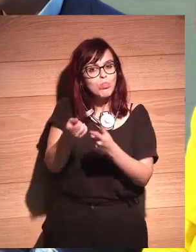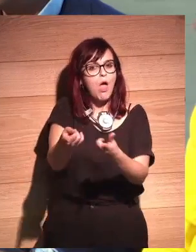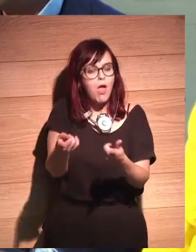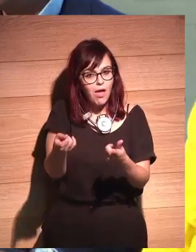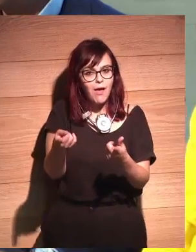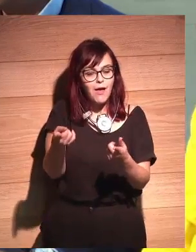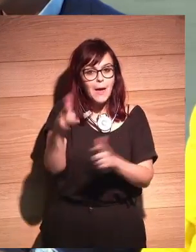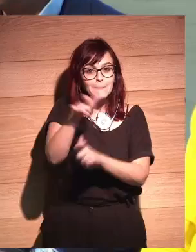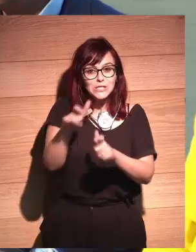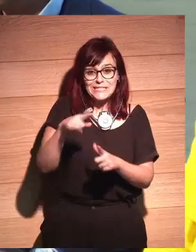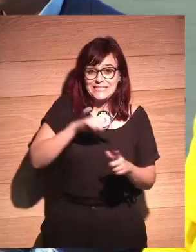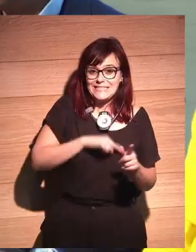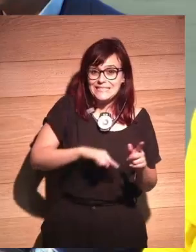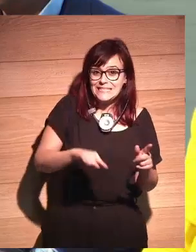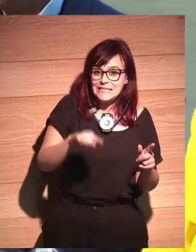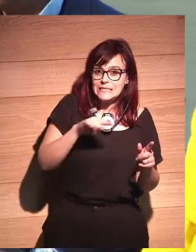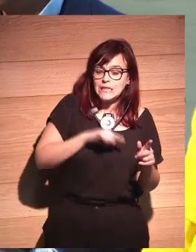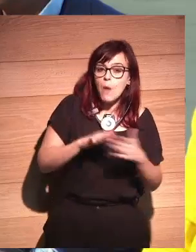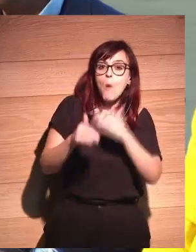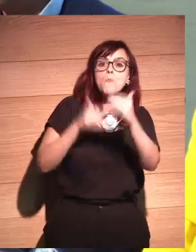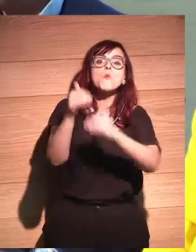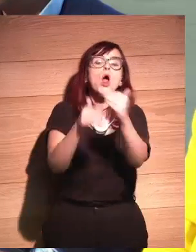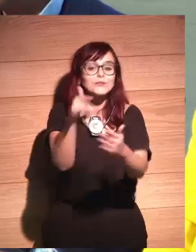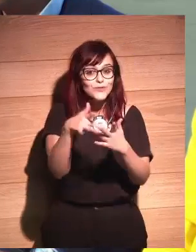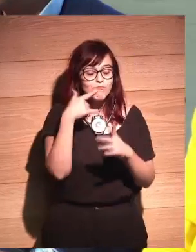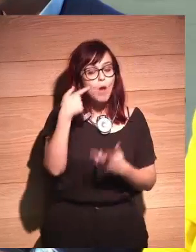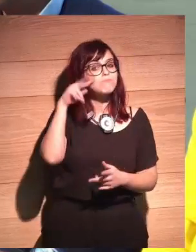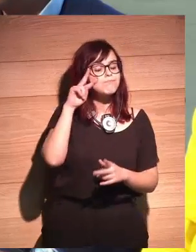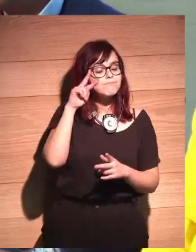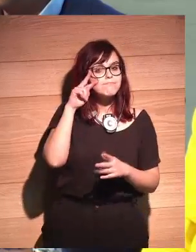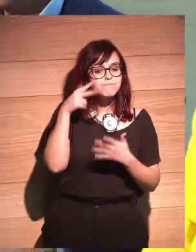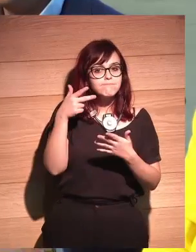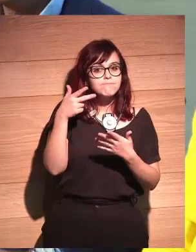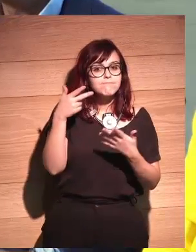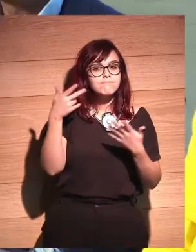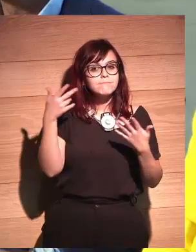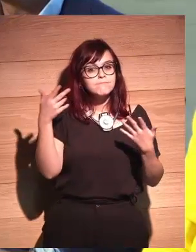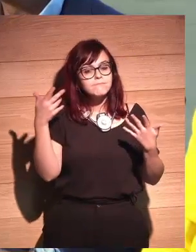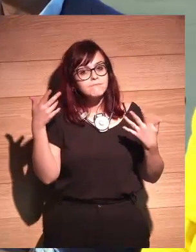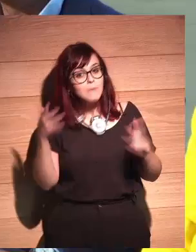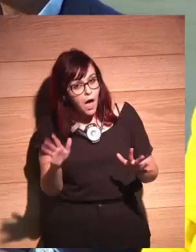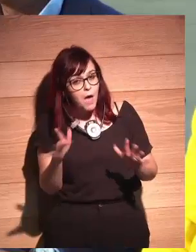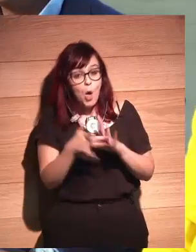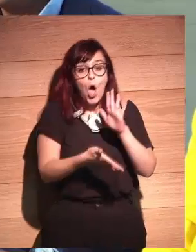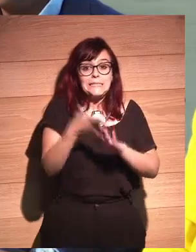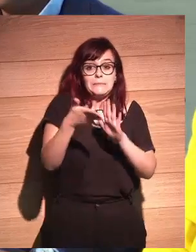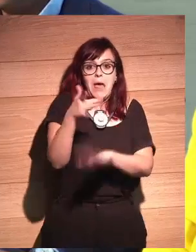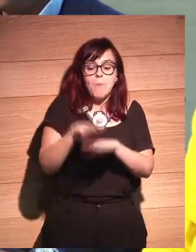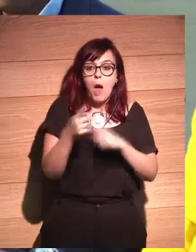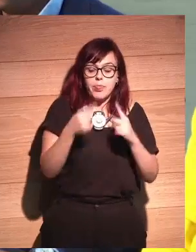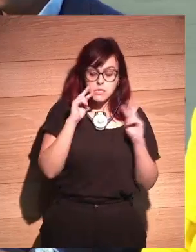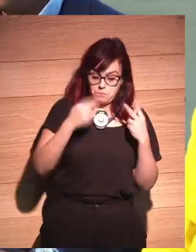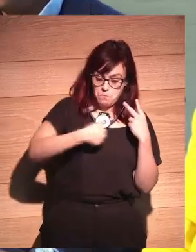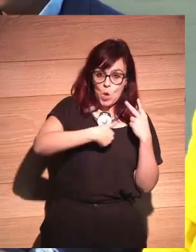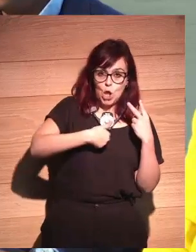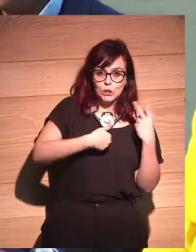the goal are in progress, but you can be there even you don't really know where your position are, even if you're not perfect,